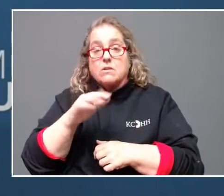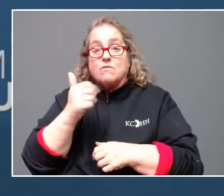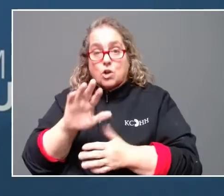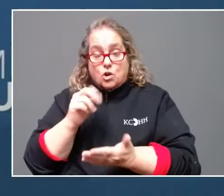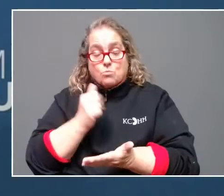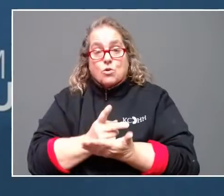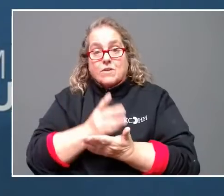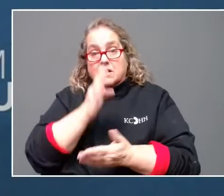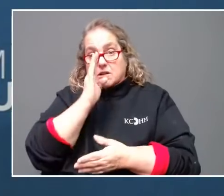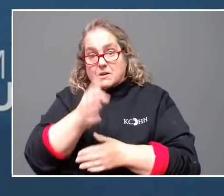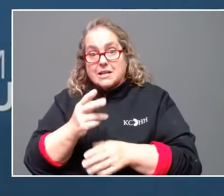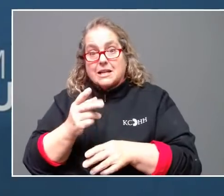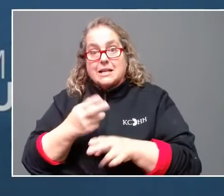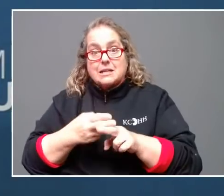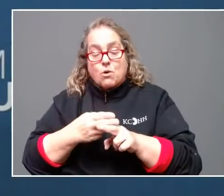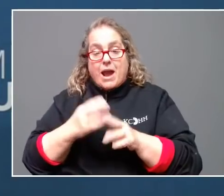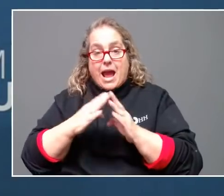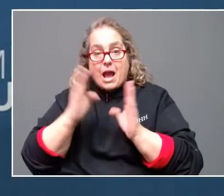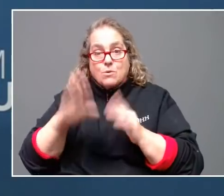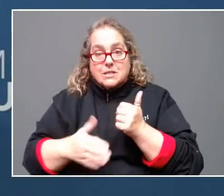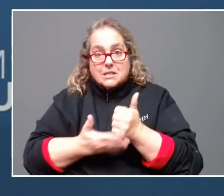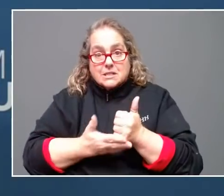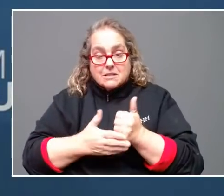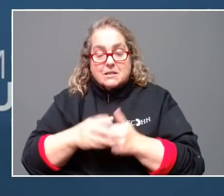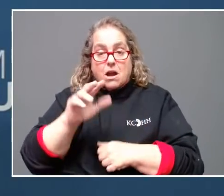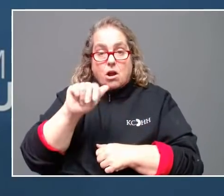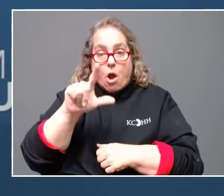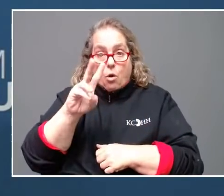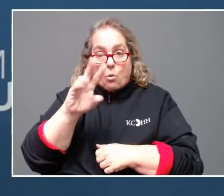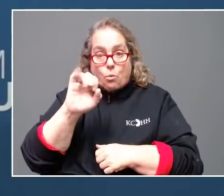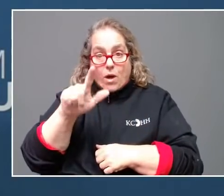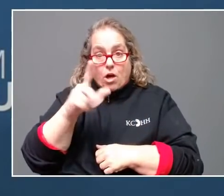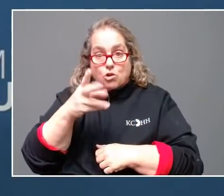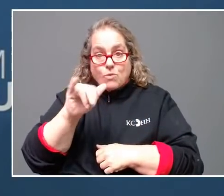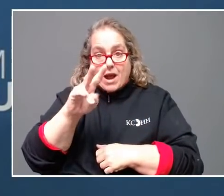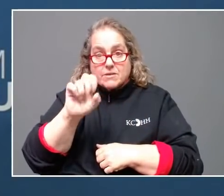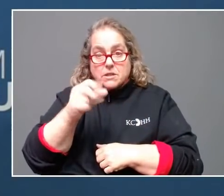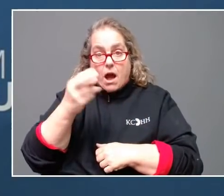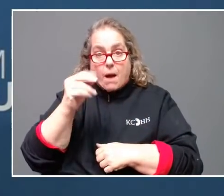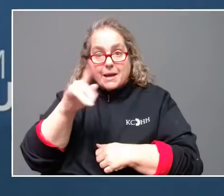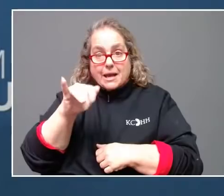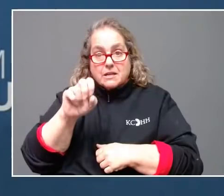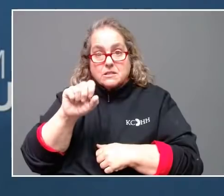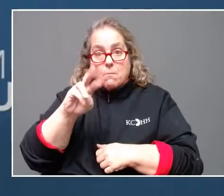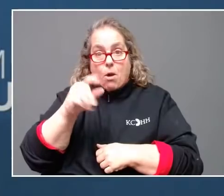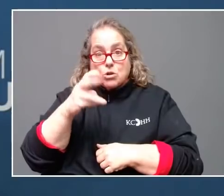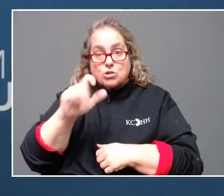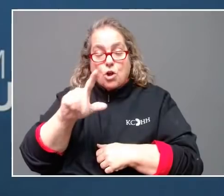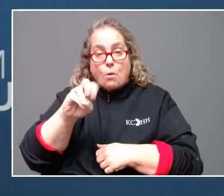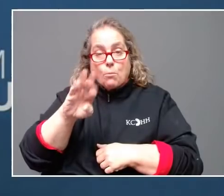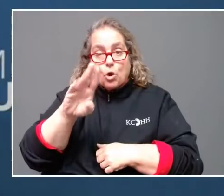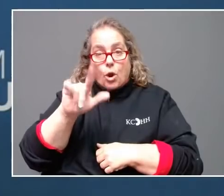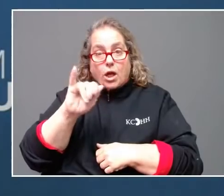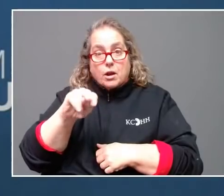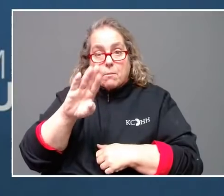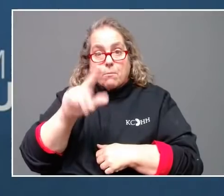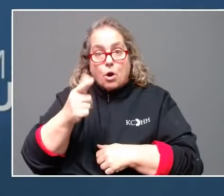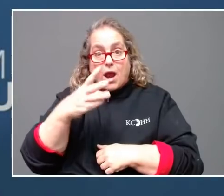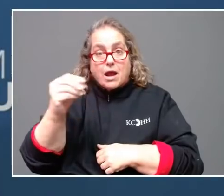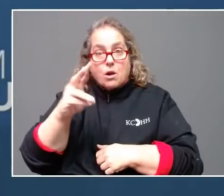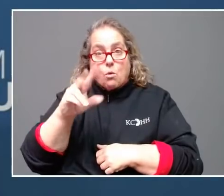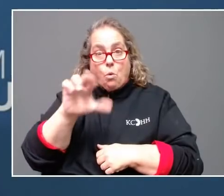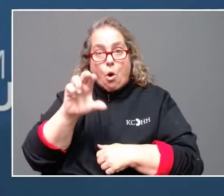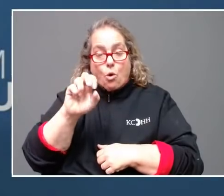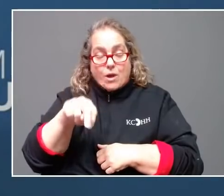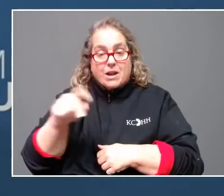6 Kentucky counties: Caldwell, Graves, Hopkins, Marshall, Muhlenberg, and Warren. FEMA's contacting survivors in these